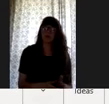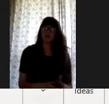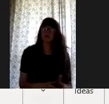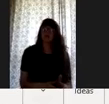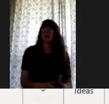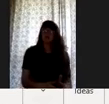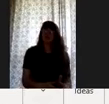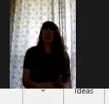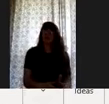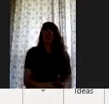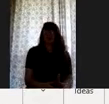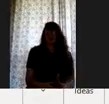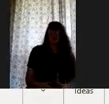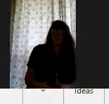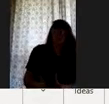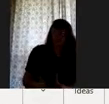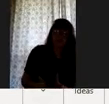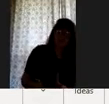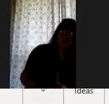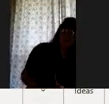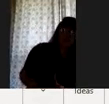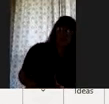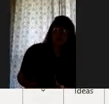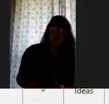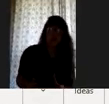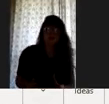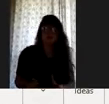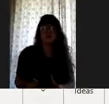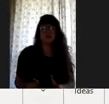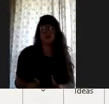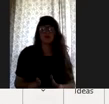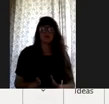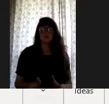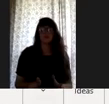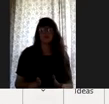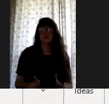God. So, I mean, if you want to talk about